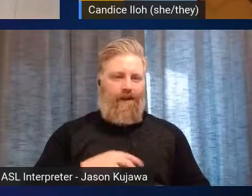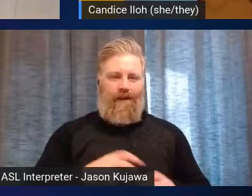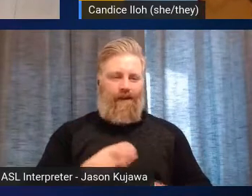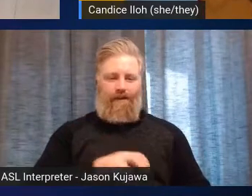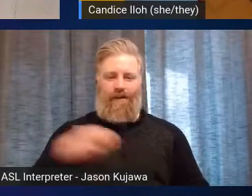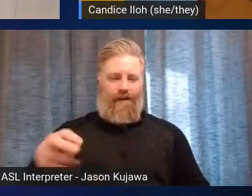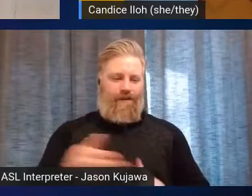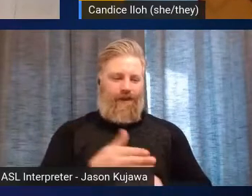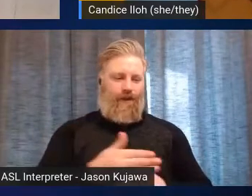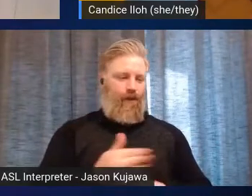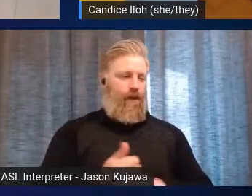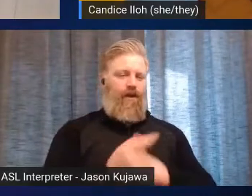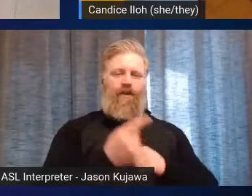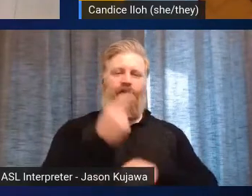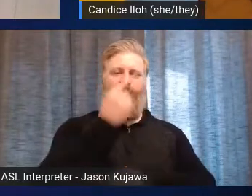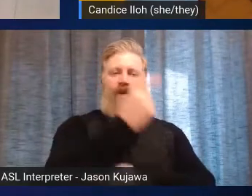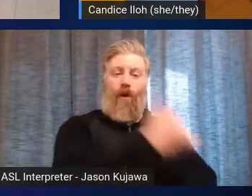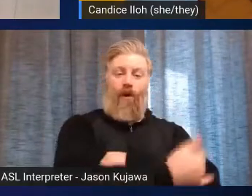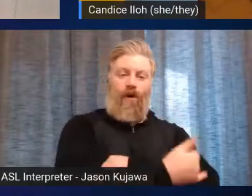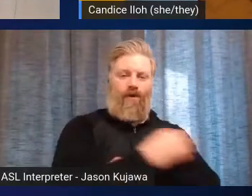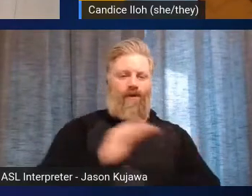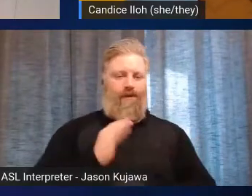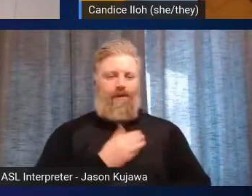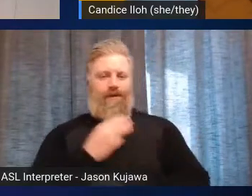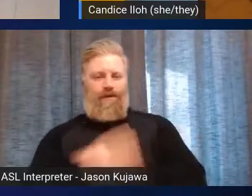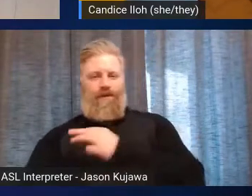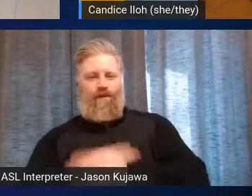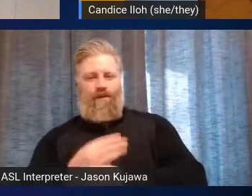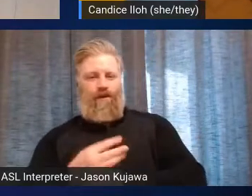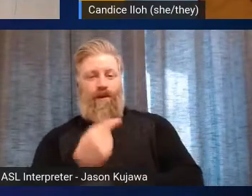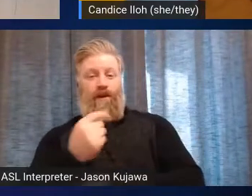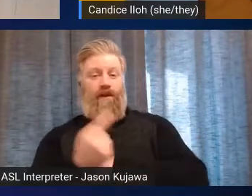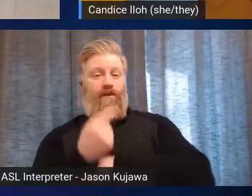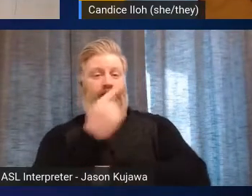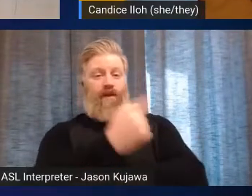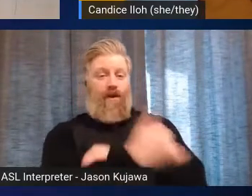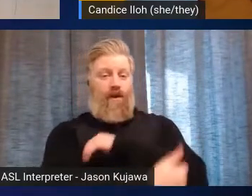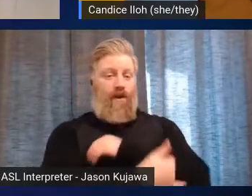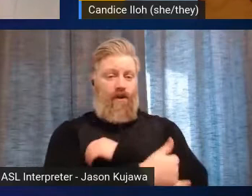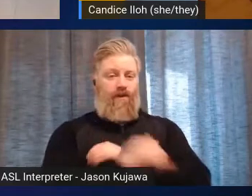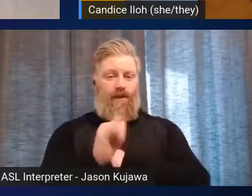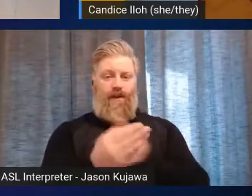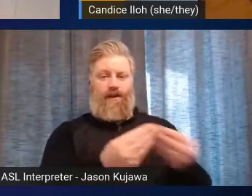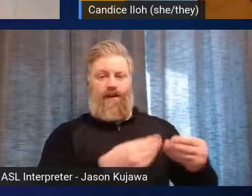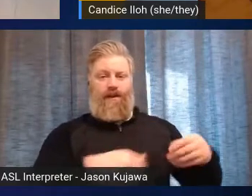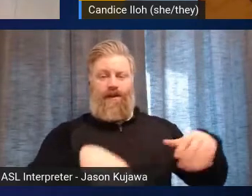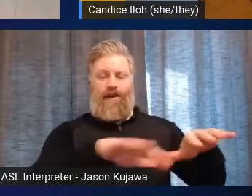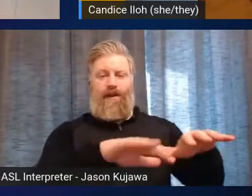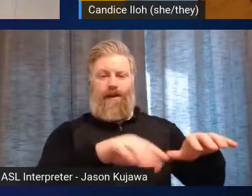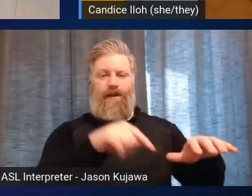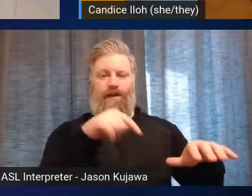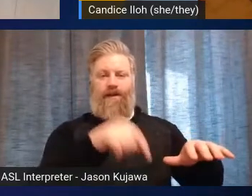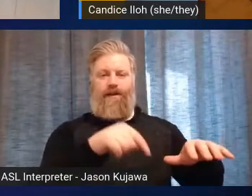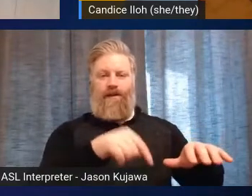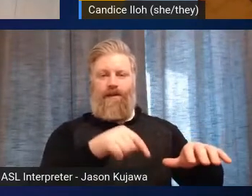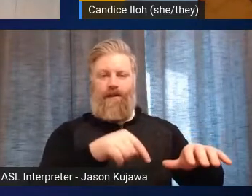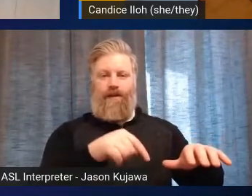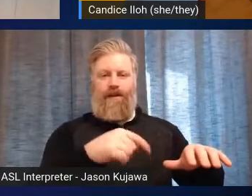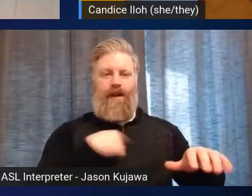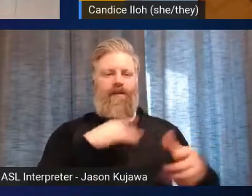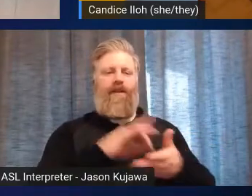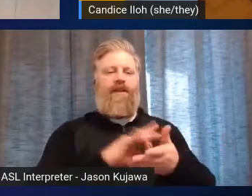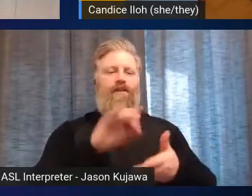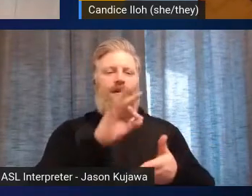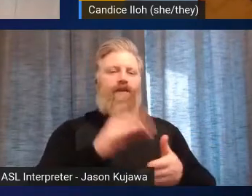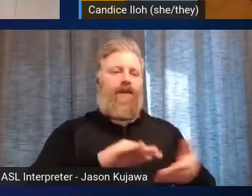world. And the far country is it's a land that's populated with the spirits of the departed